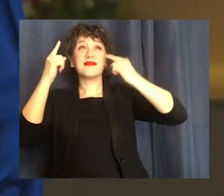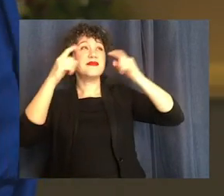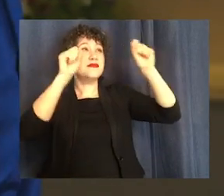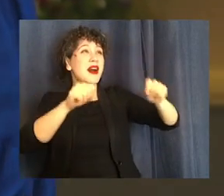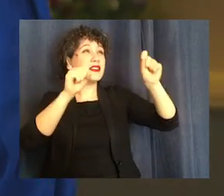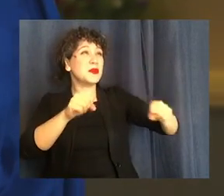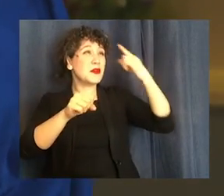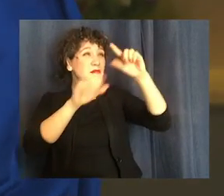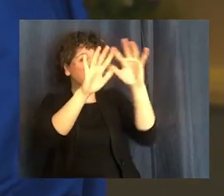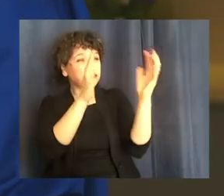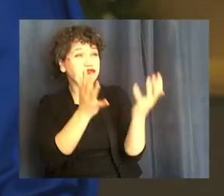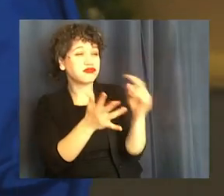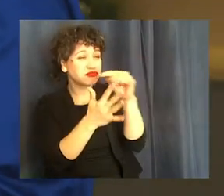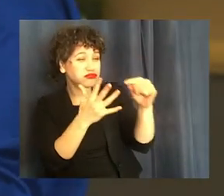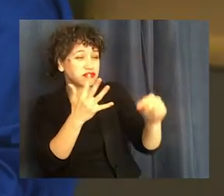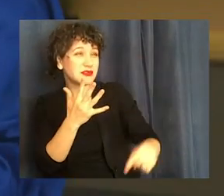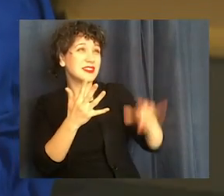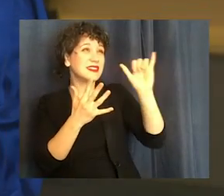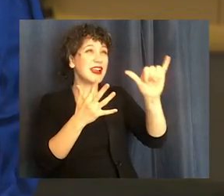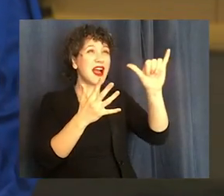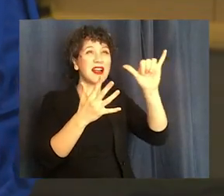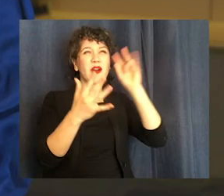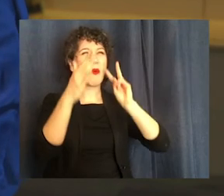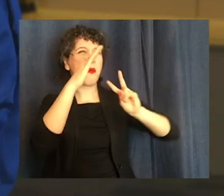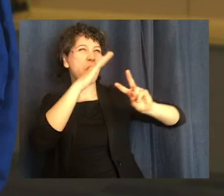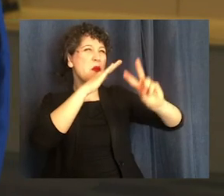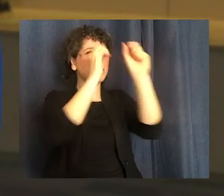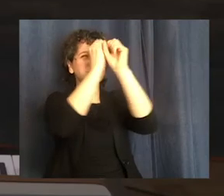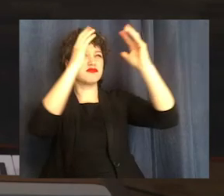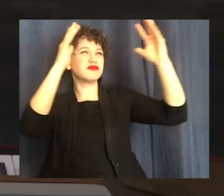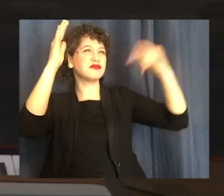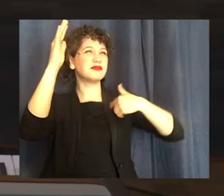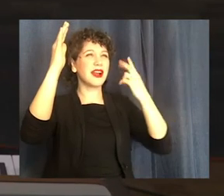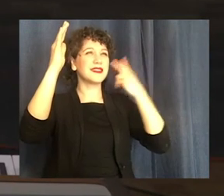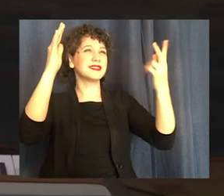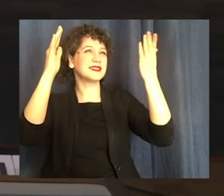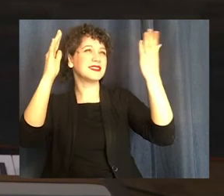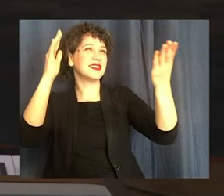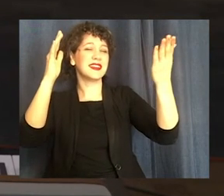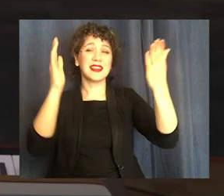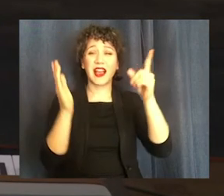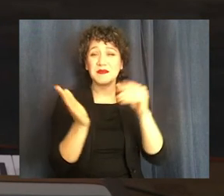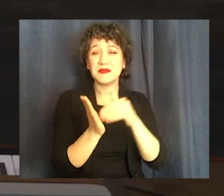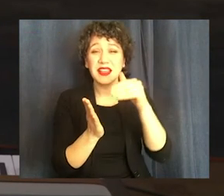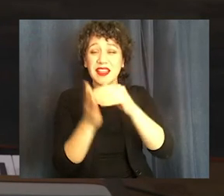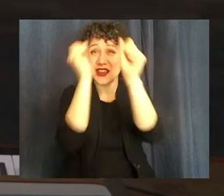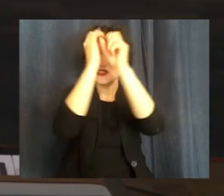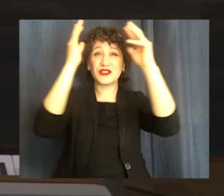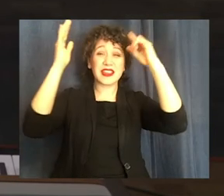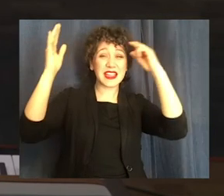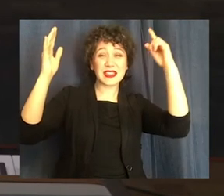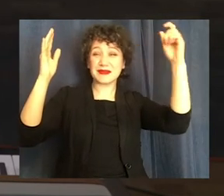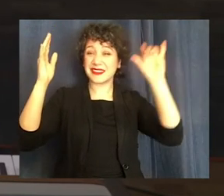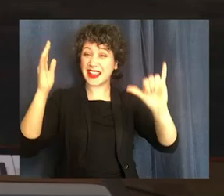million dreams is all it's gonna take. Oh, a million dreams for